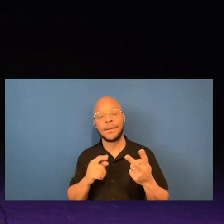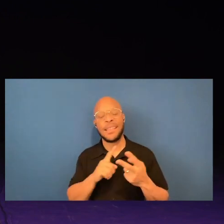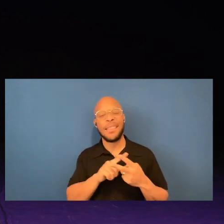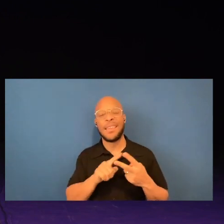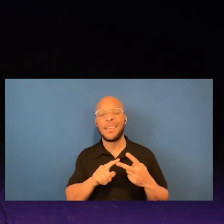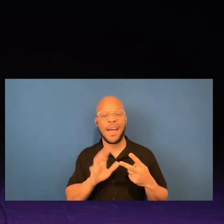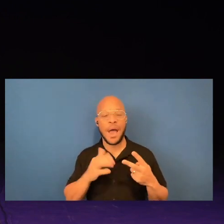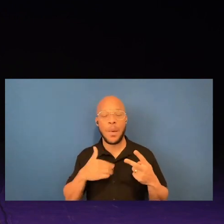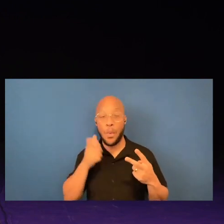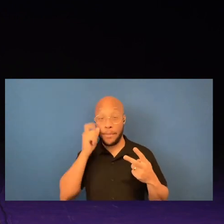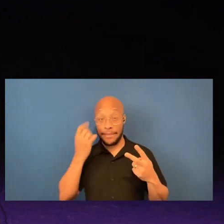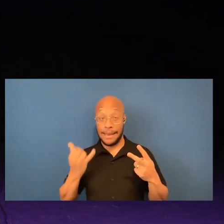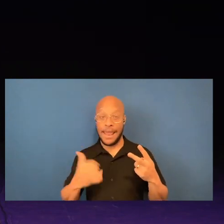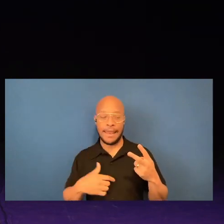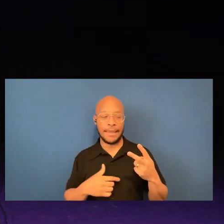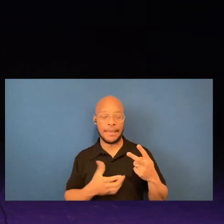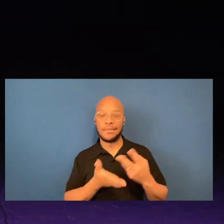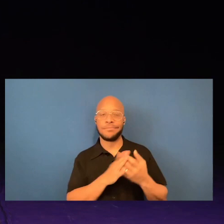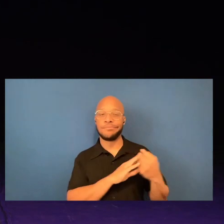that.